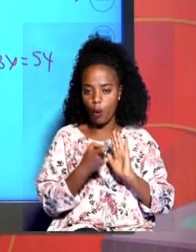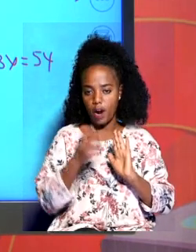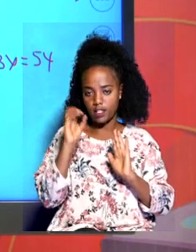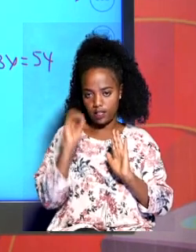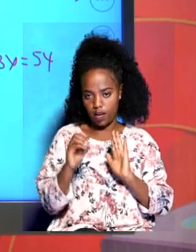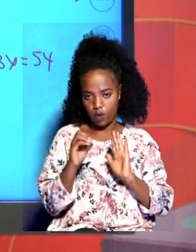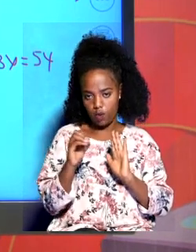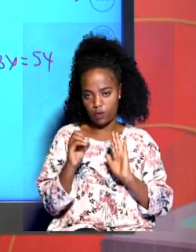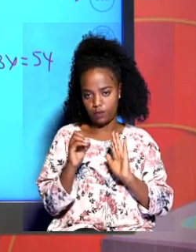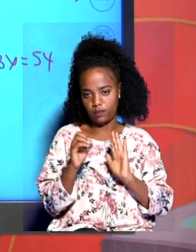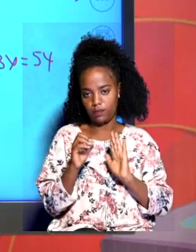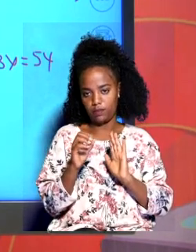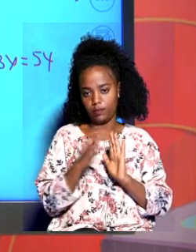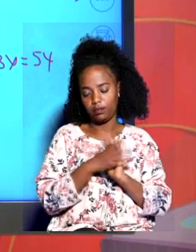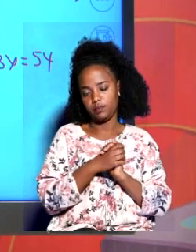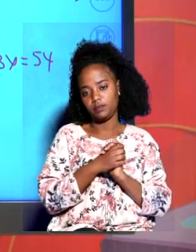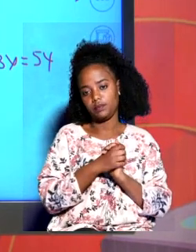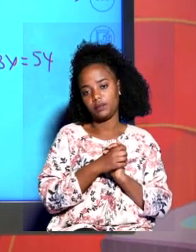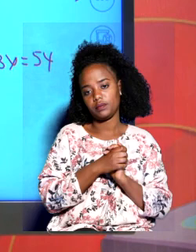13.5, 0.